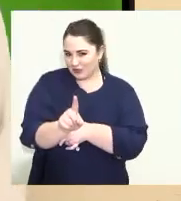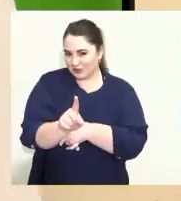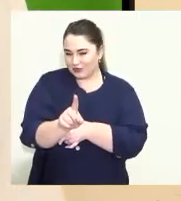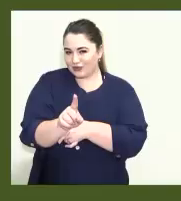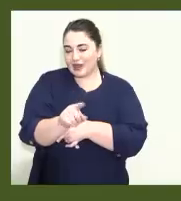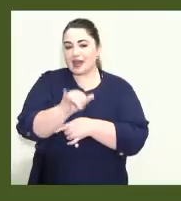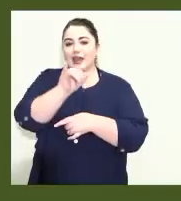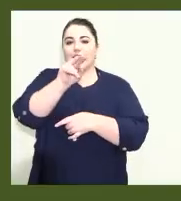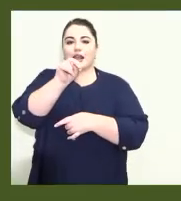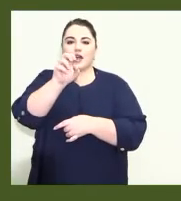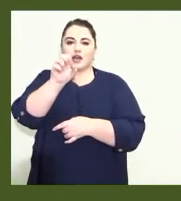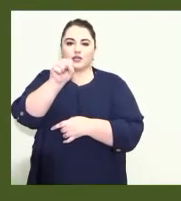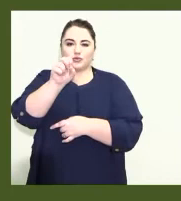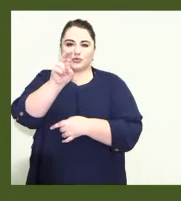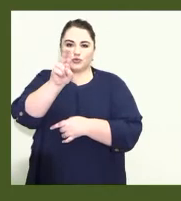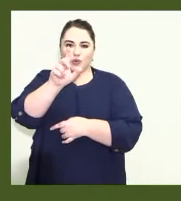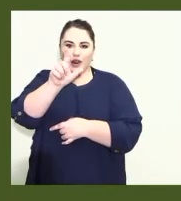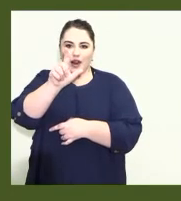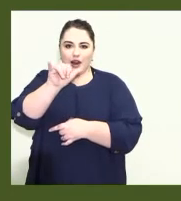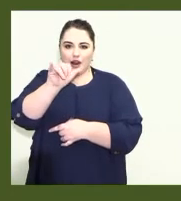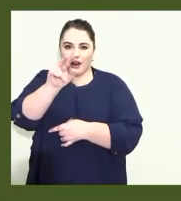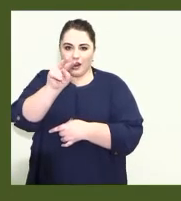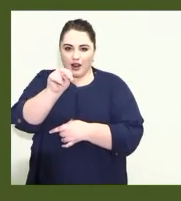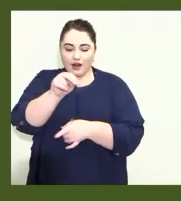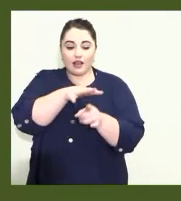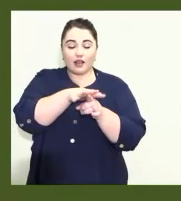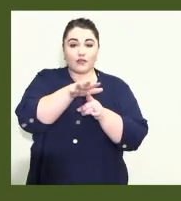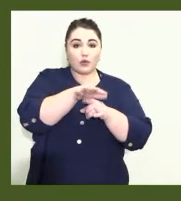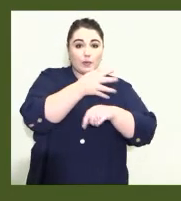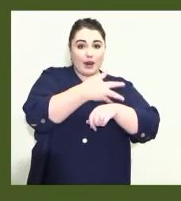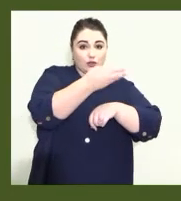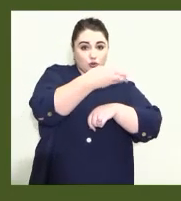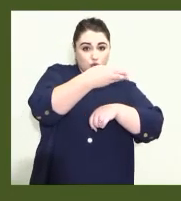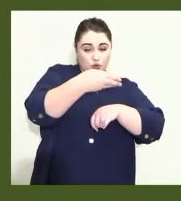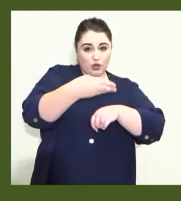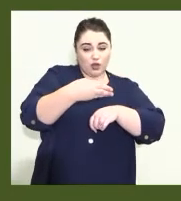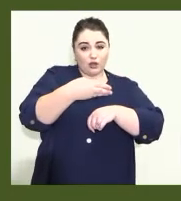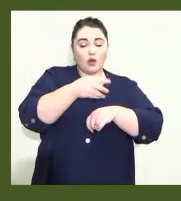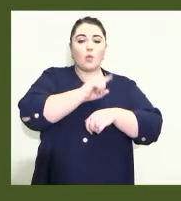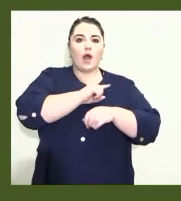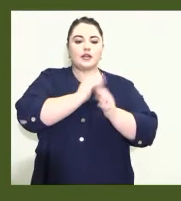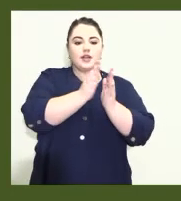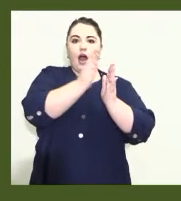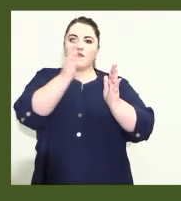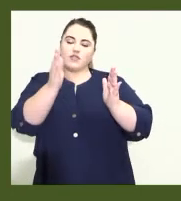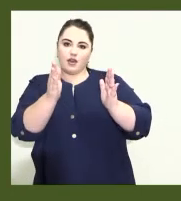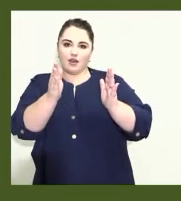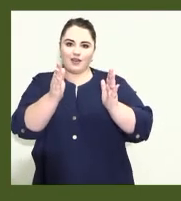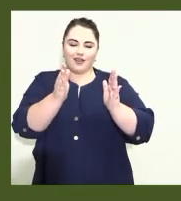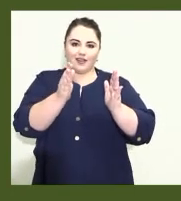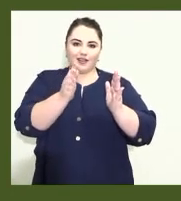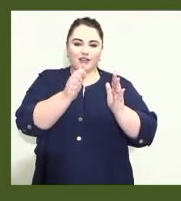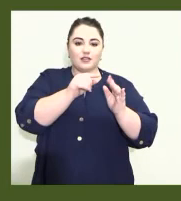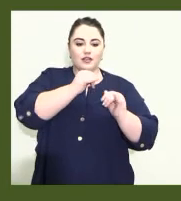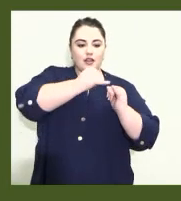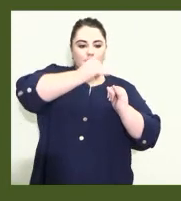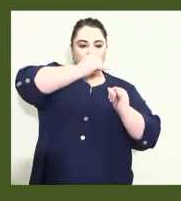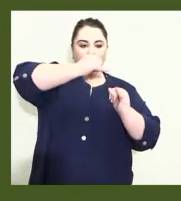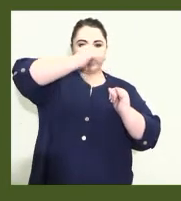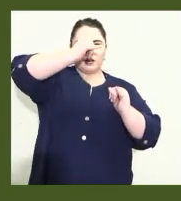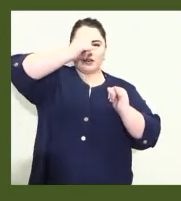see. Insulin is causing the glucose after insulin has been released, because look at the dotted line. Insulin is going